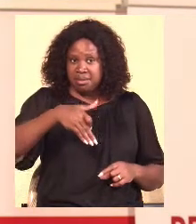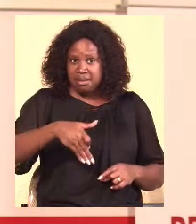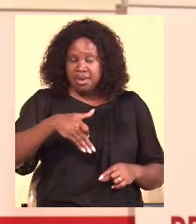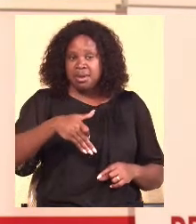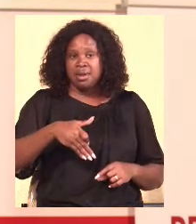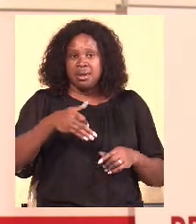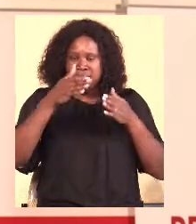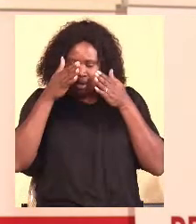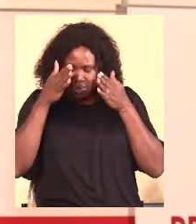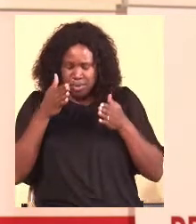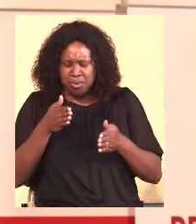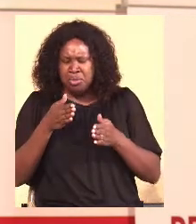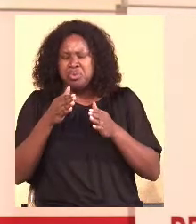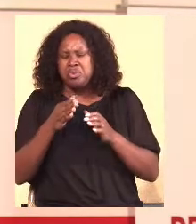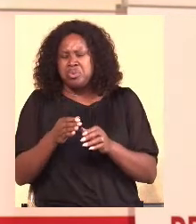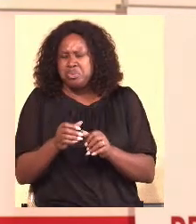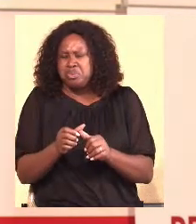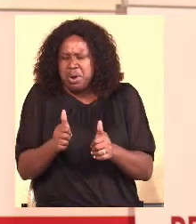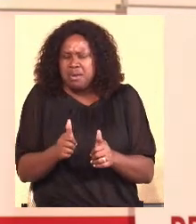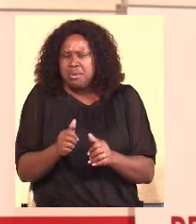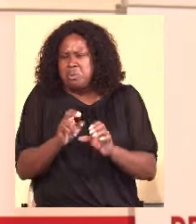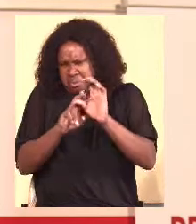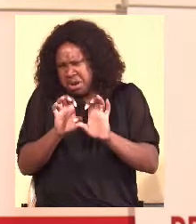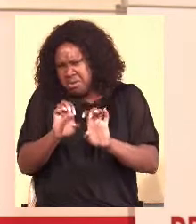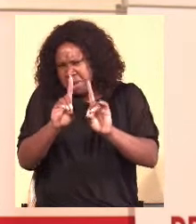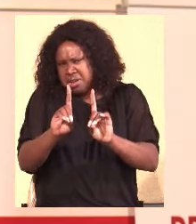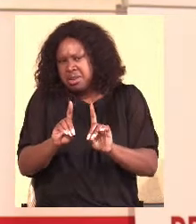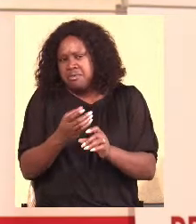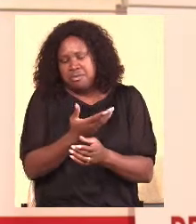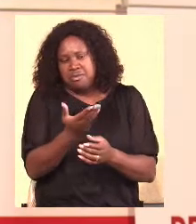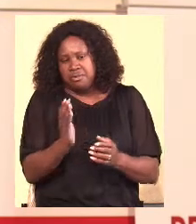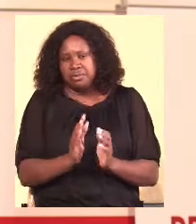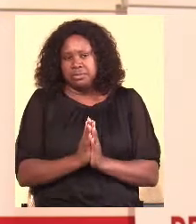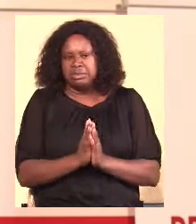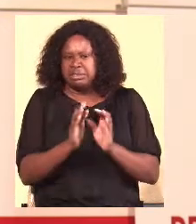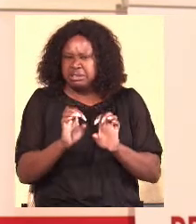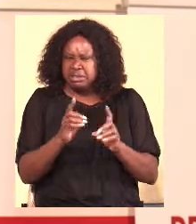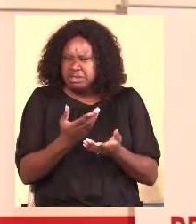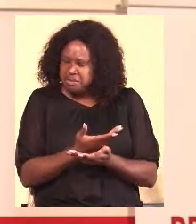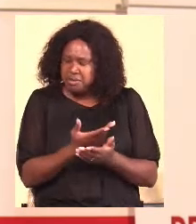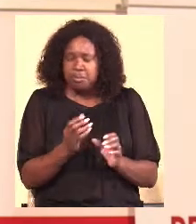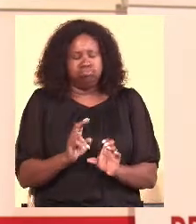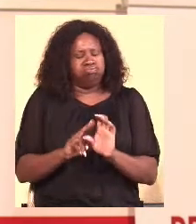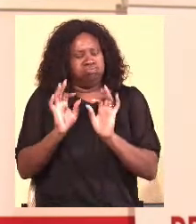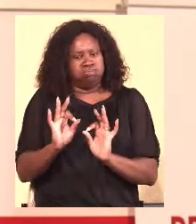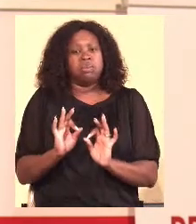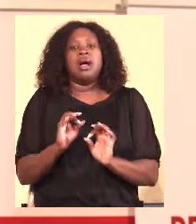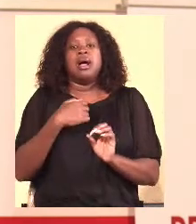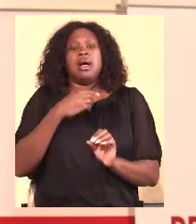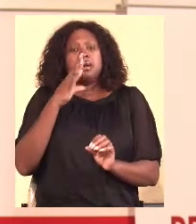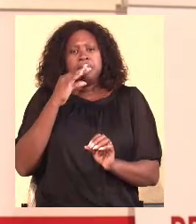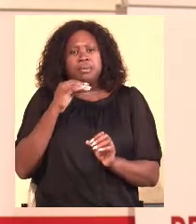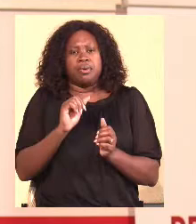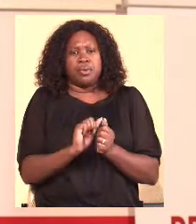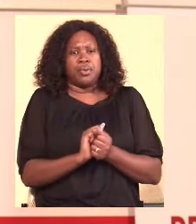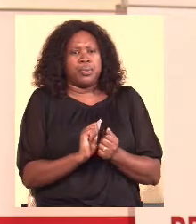committed to quality education for all. And I'm saying this knowing that with the